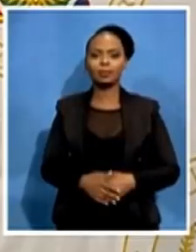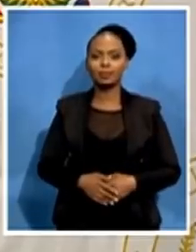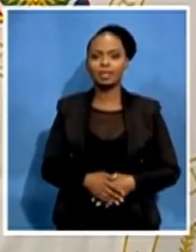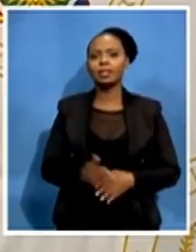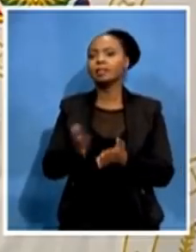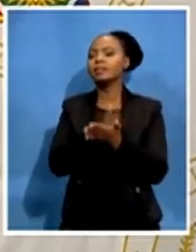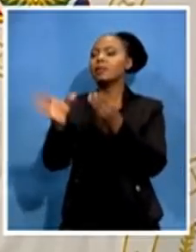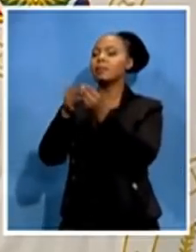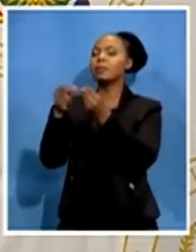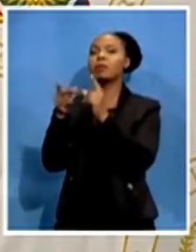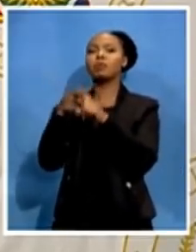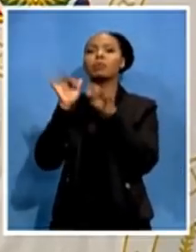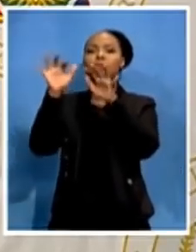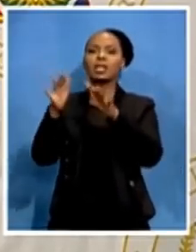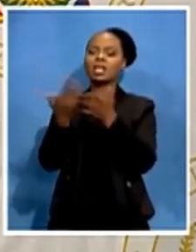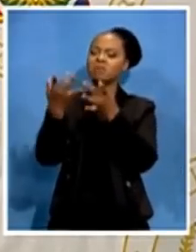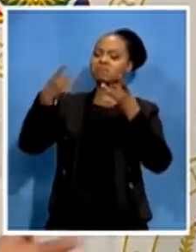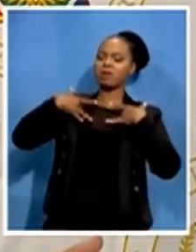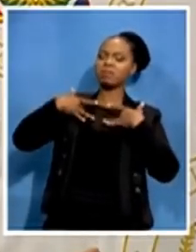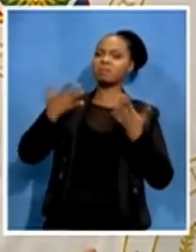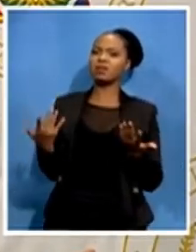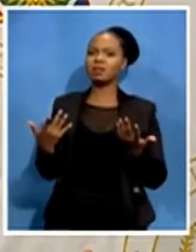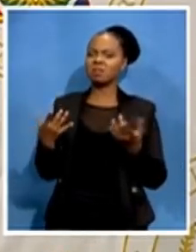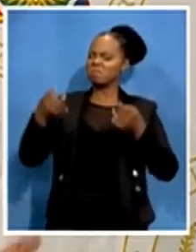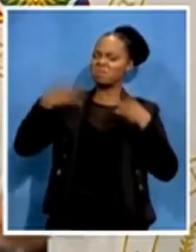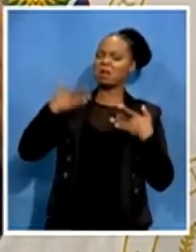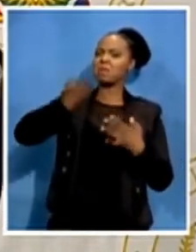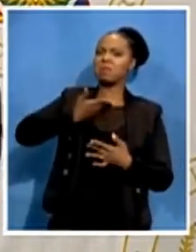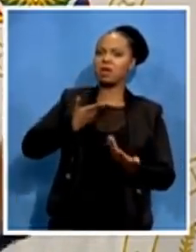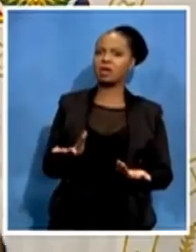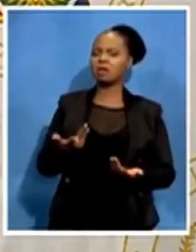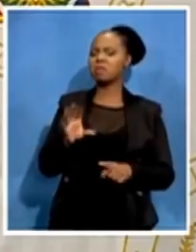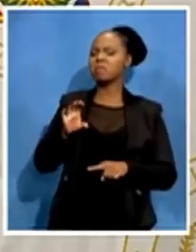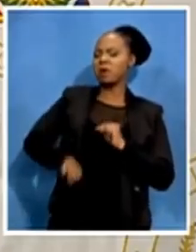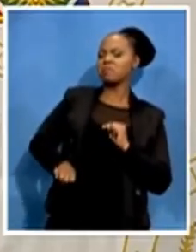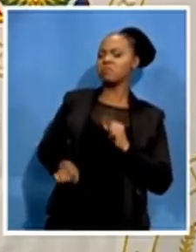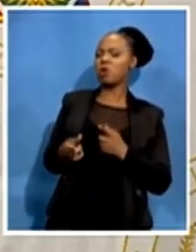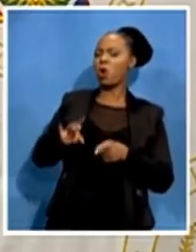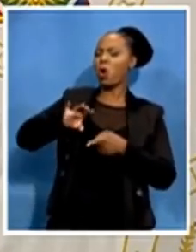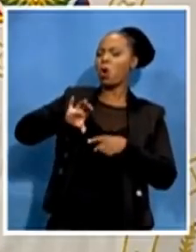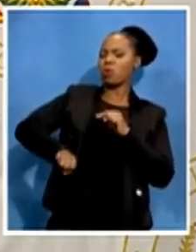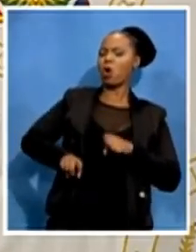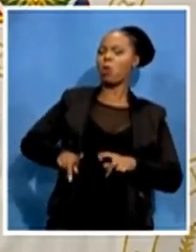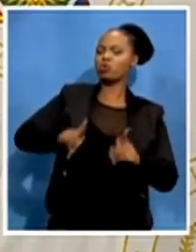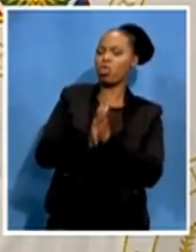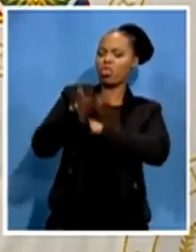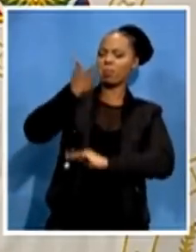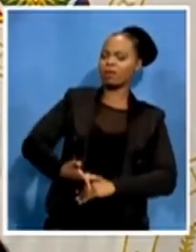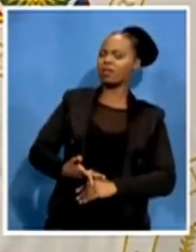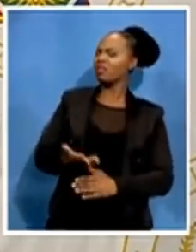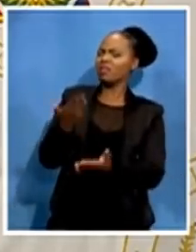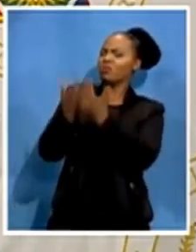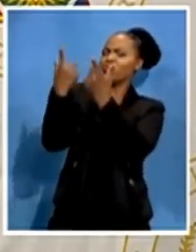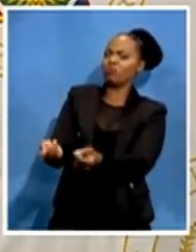much that they are always looking for an opportunity to run me down. They are entitled. They are not under an obligation to love me. They